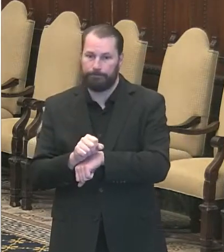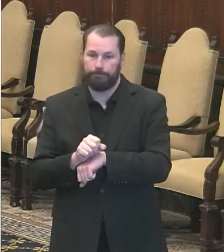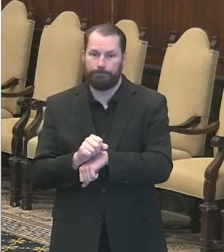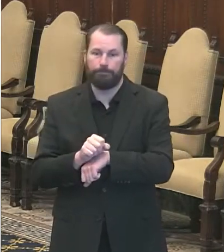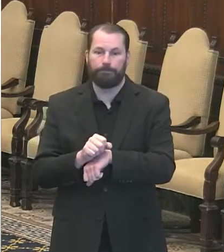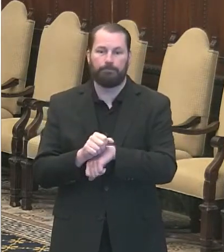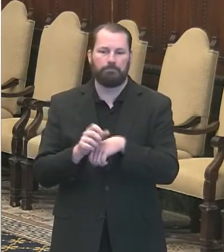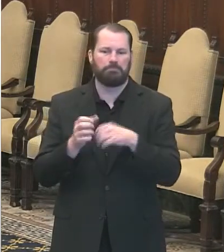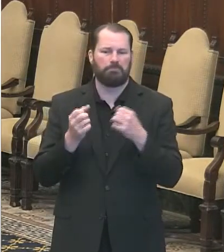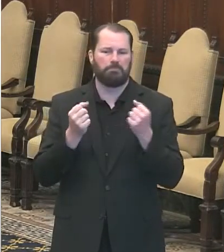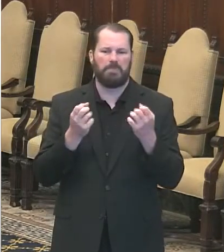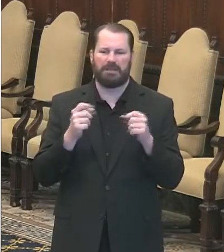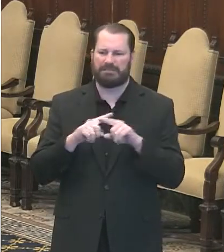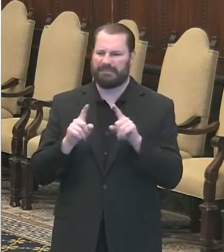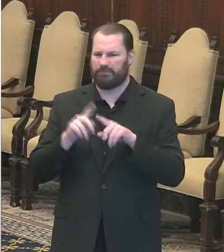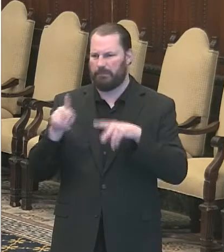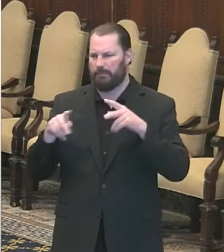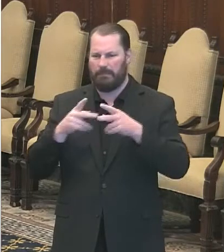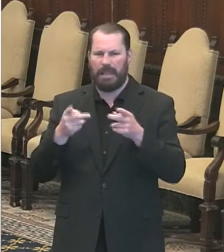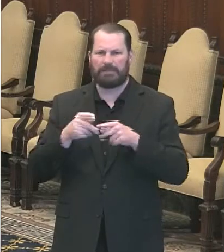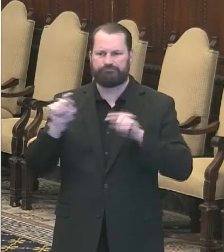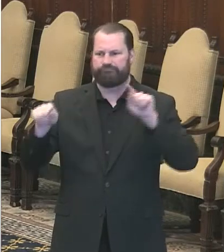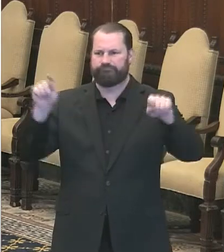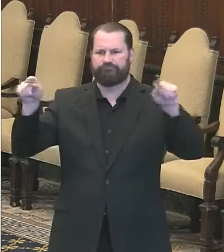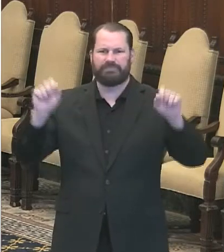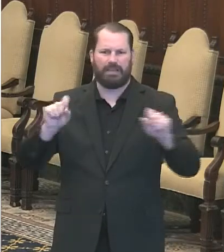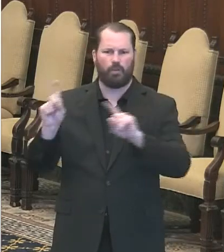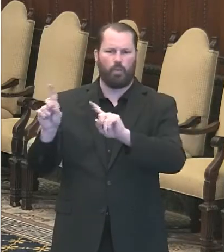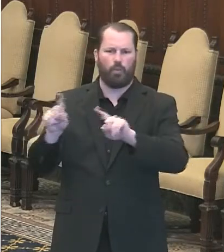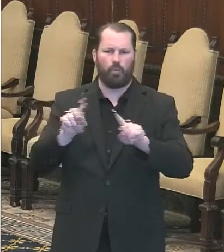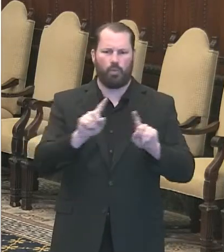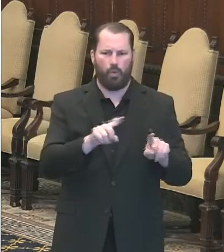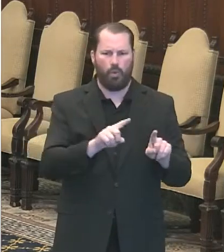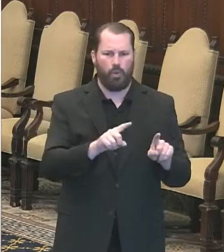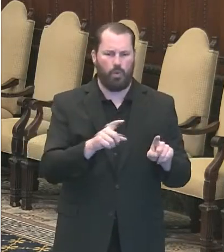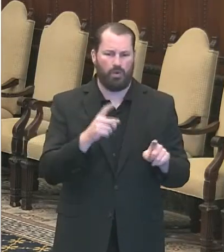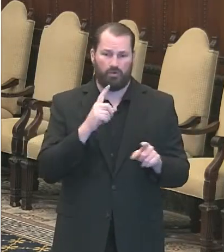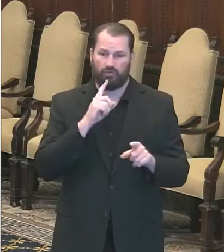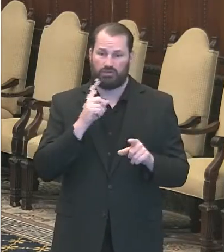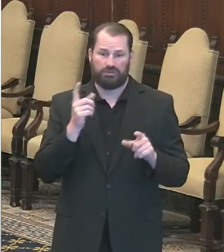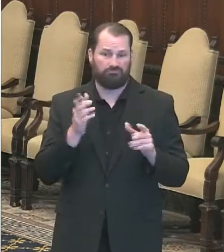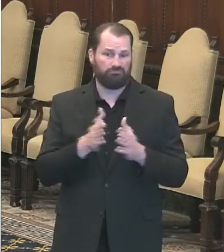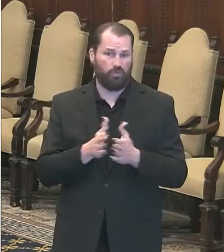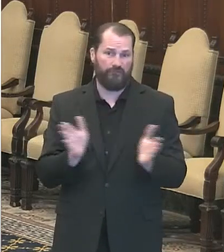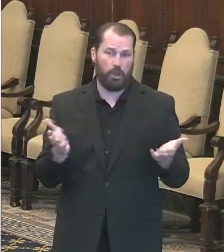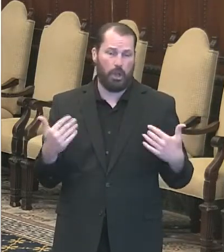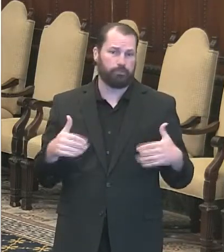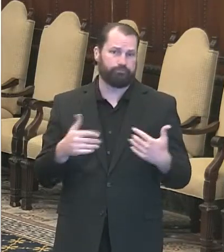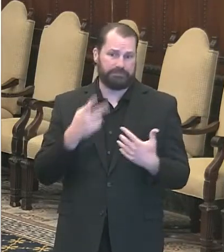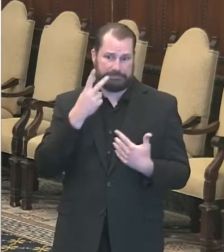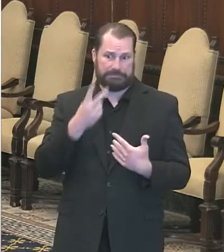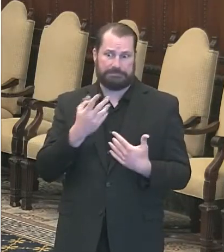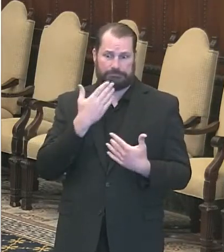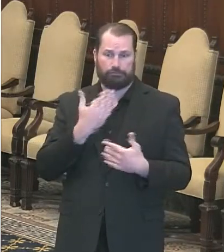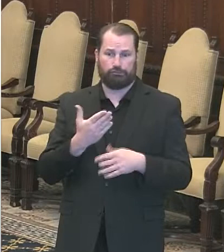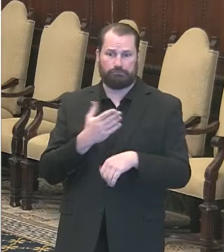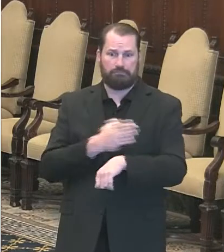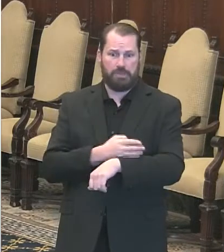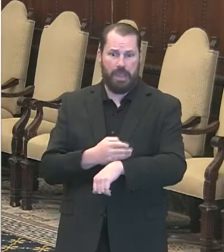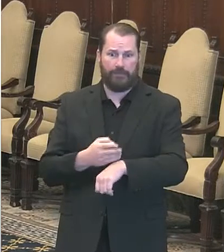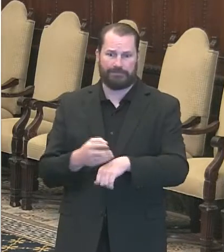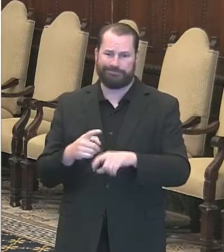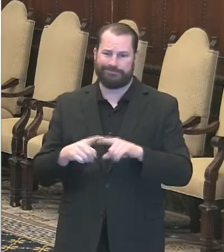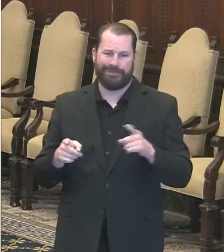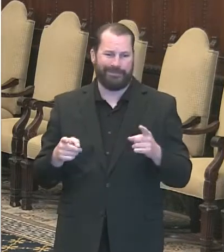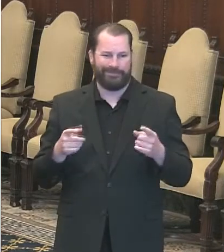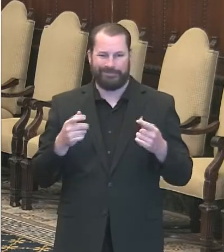tested. Overall, there's a clear sign that we're making progress against this epidemic, but it is still too early for us to be able to say we